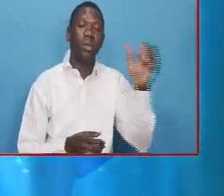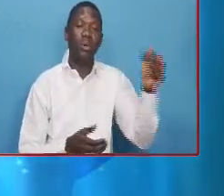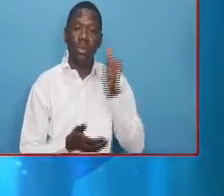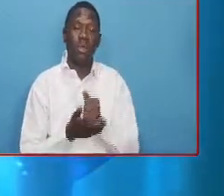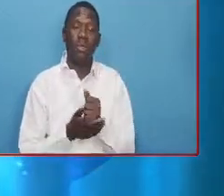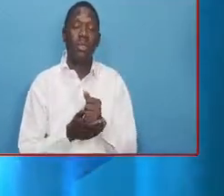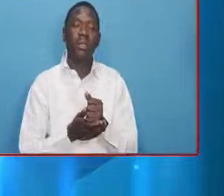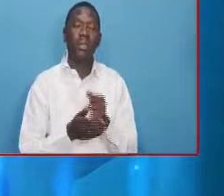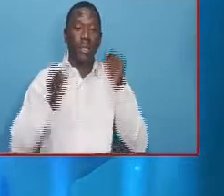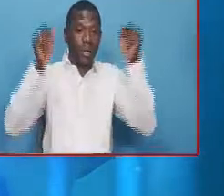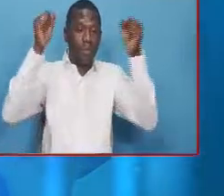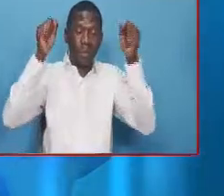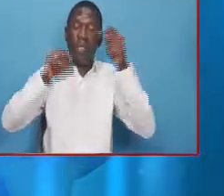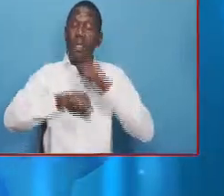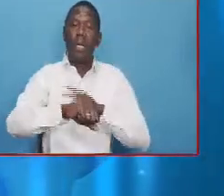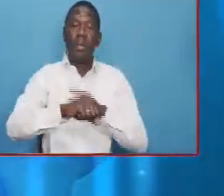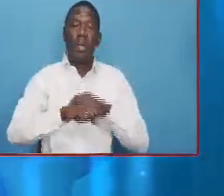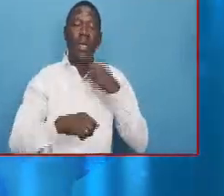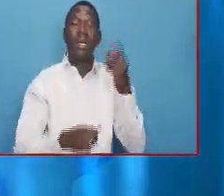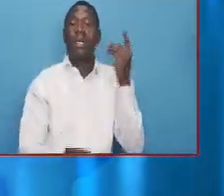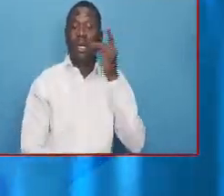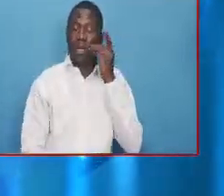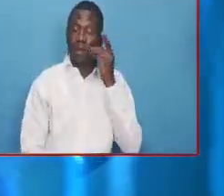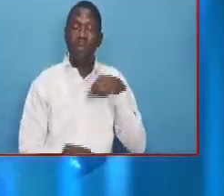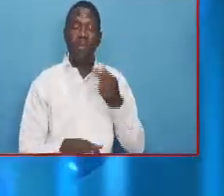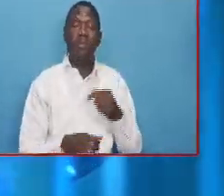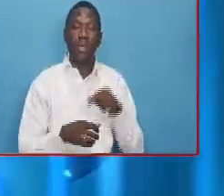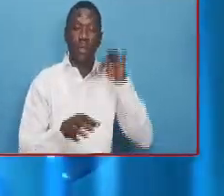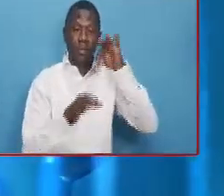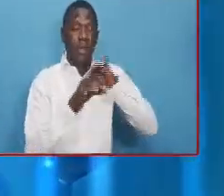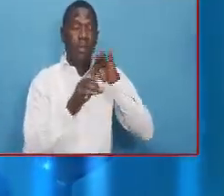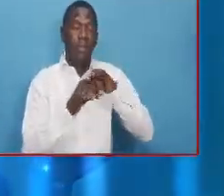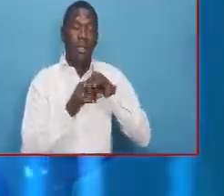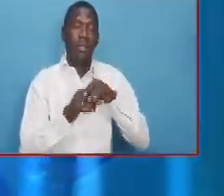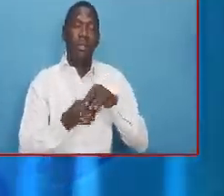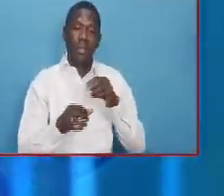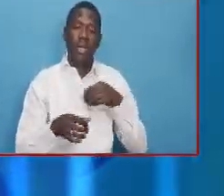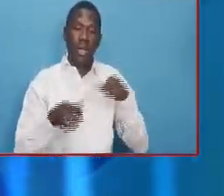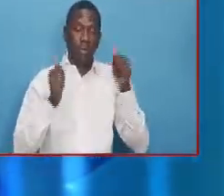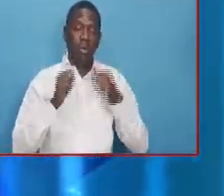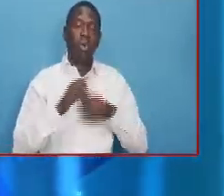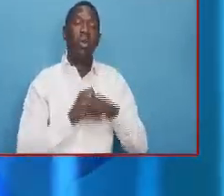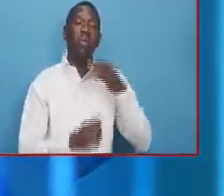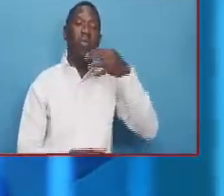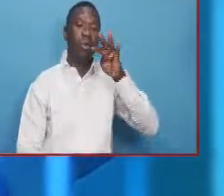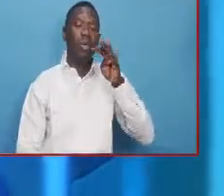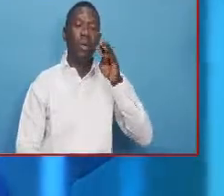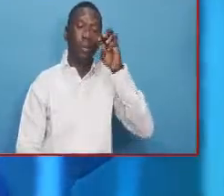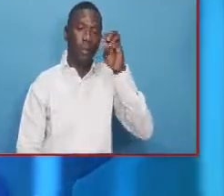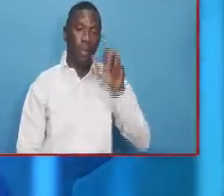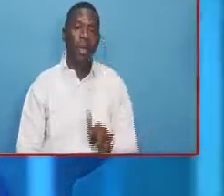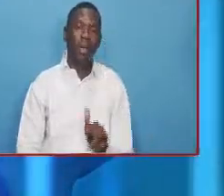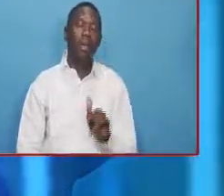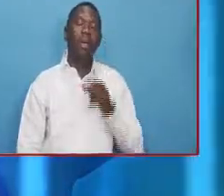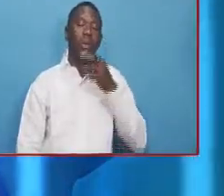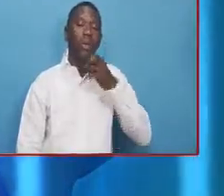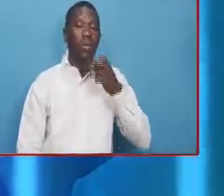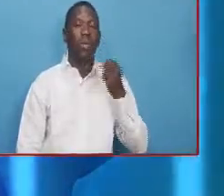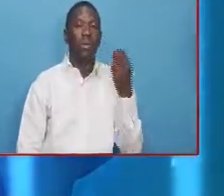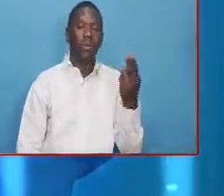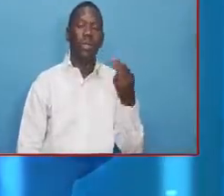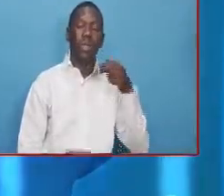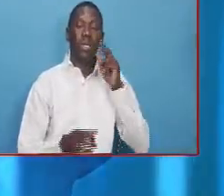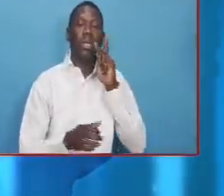period and the date for the upcoming by-election set to take place on 14 May 2022 in Canifing Municipal